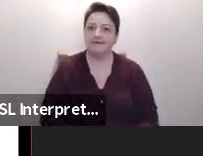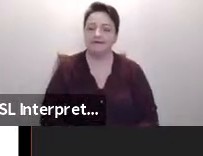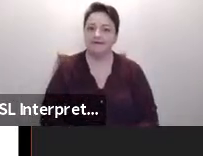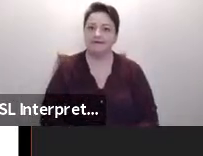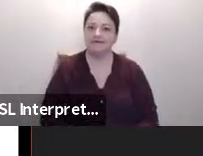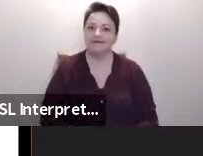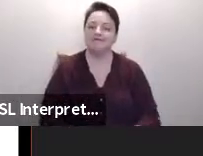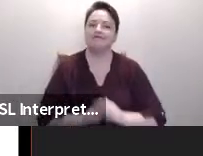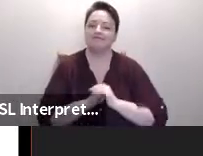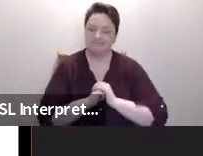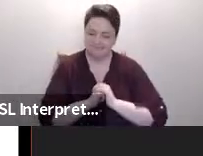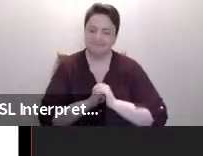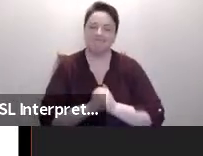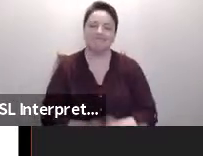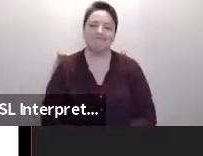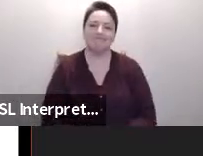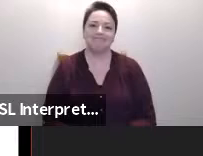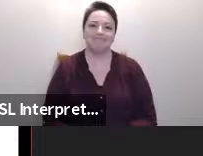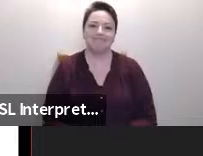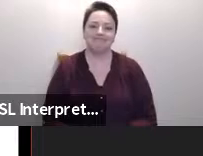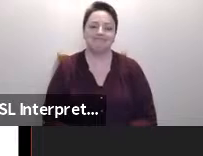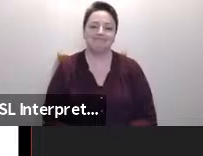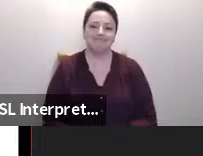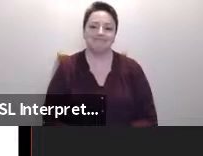Allahu Akbar.